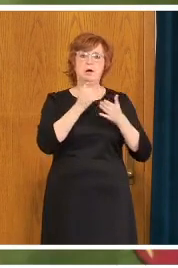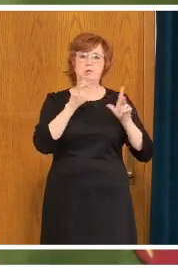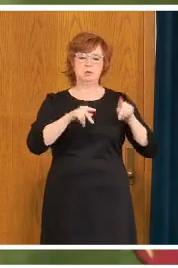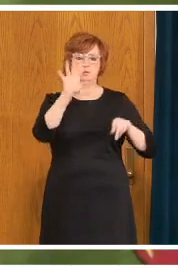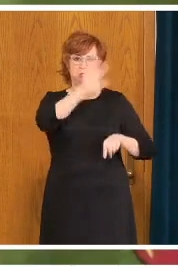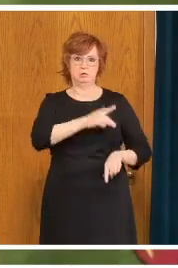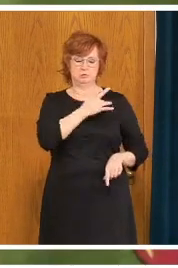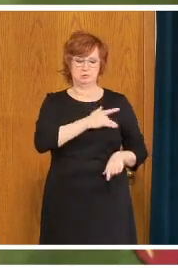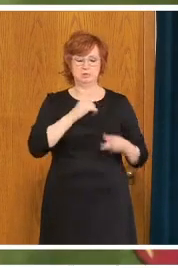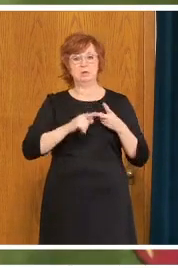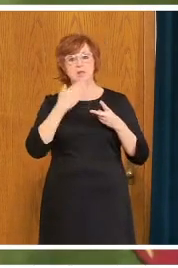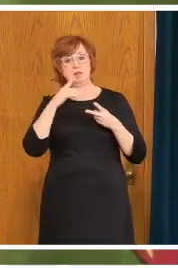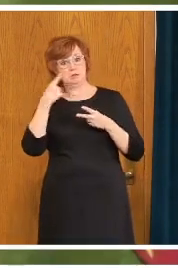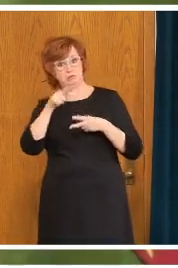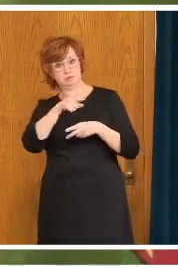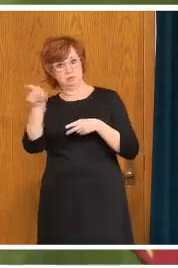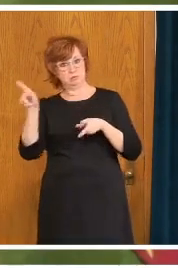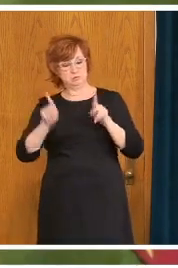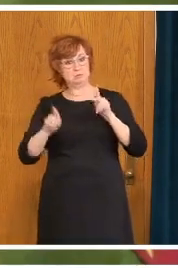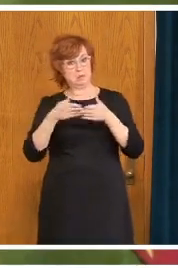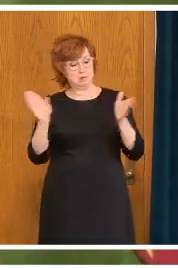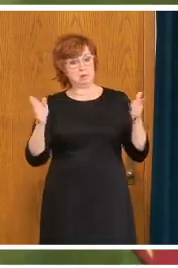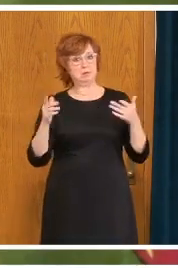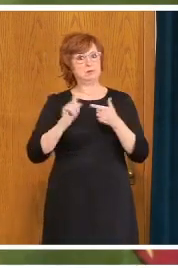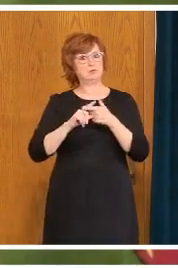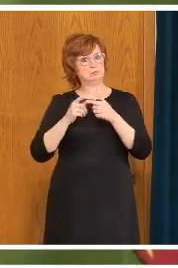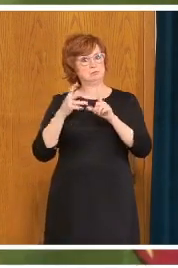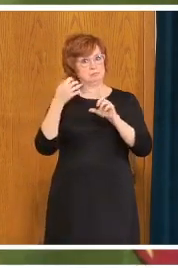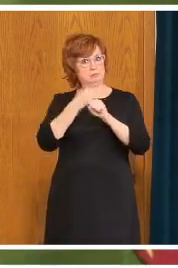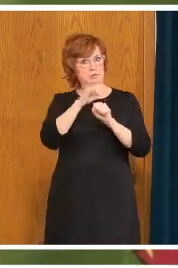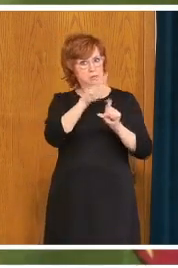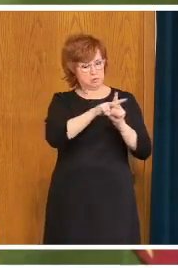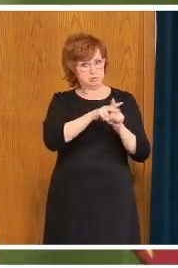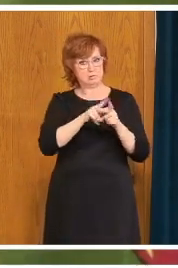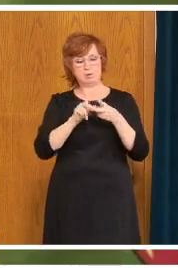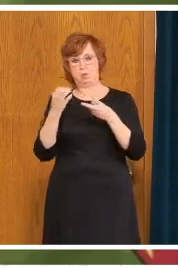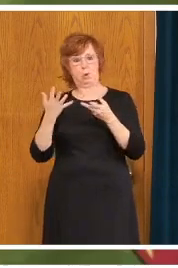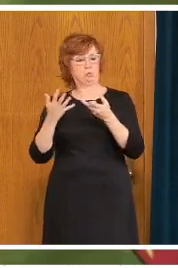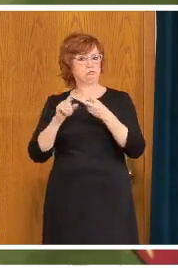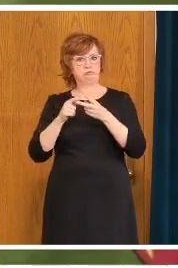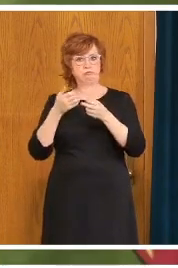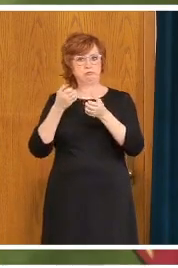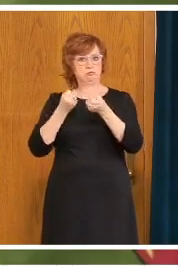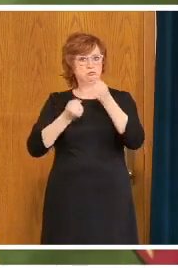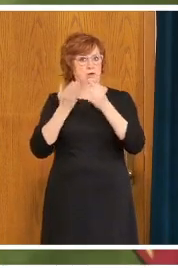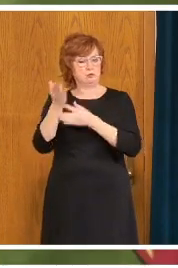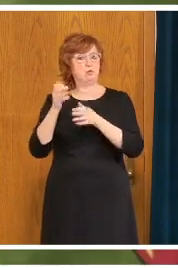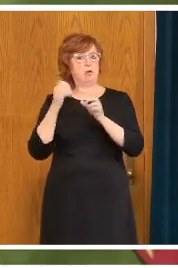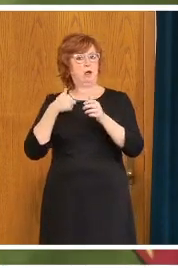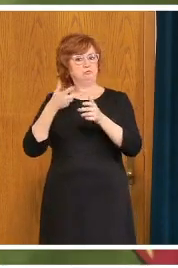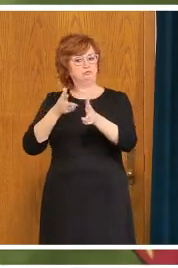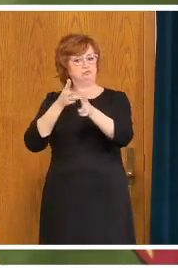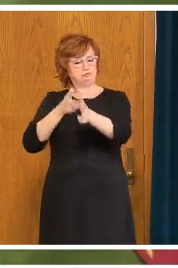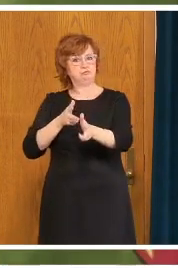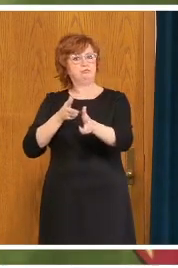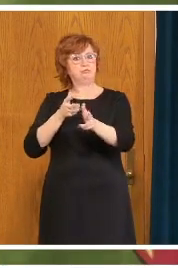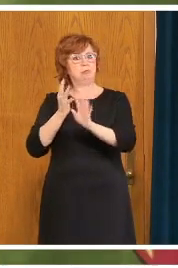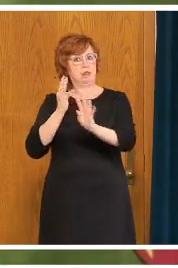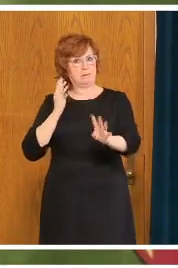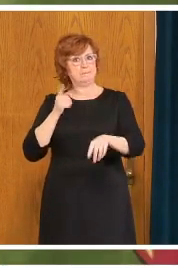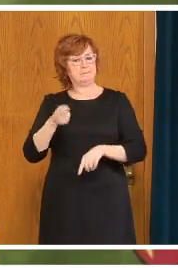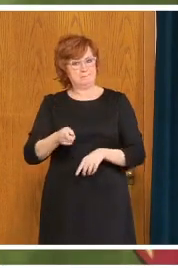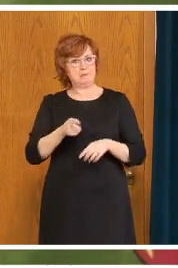appointments, lining up in the drive-thrus to get your shot. We have now vaccinated more than 80%